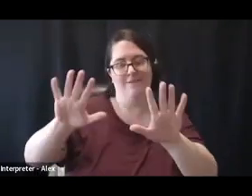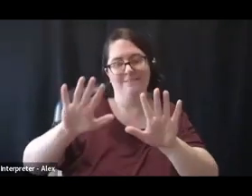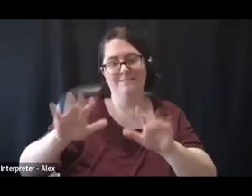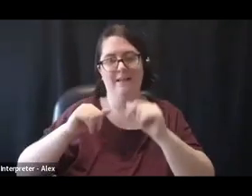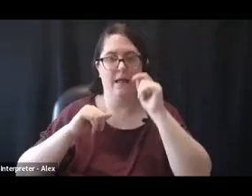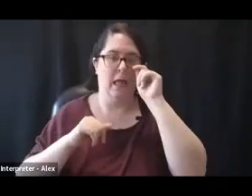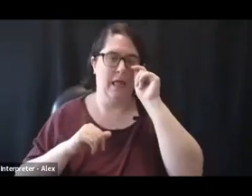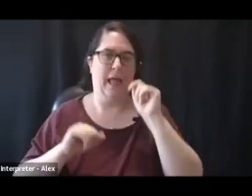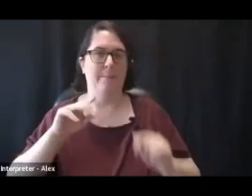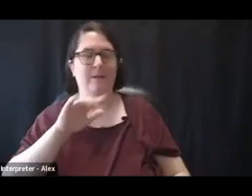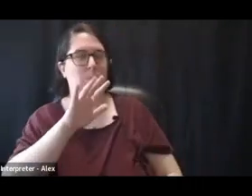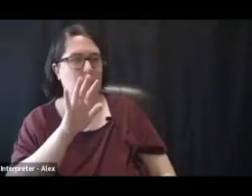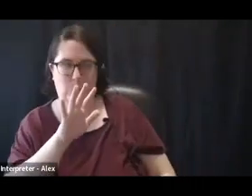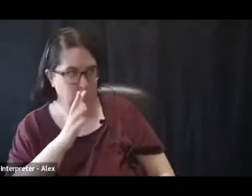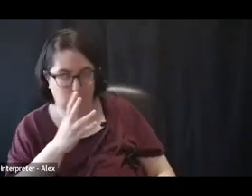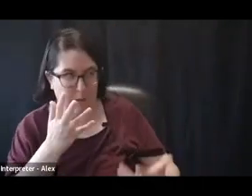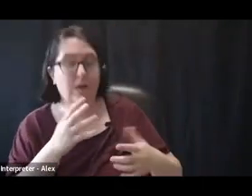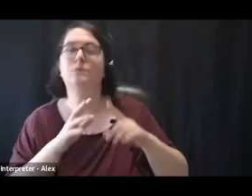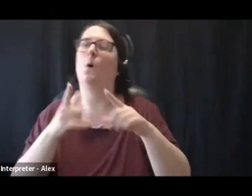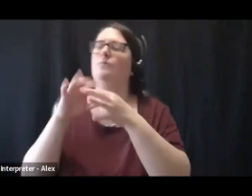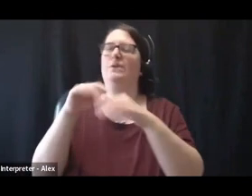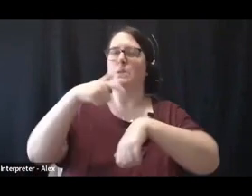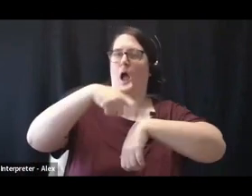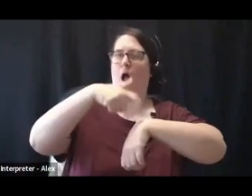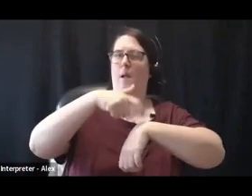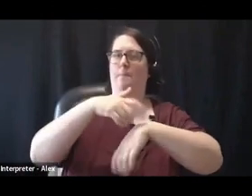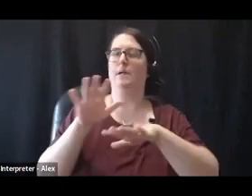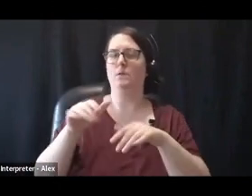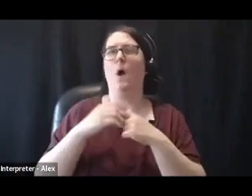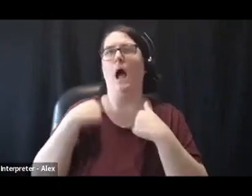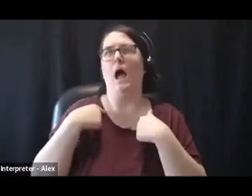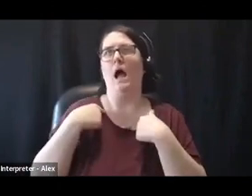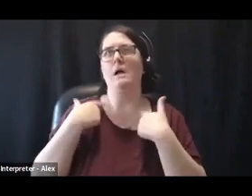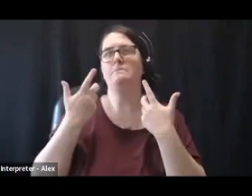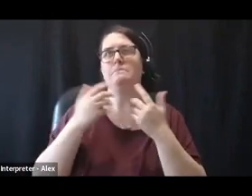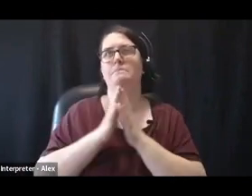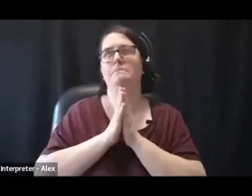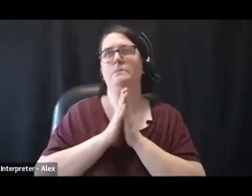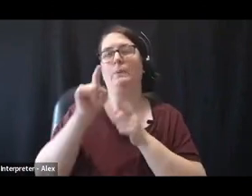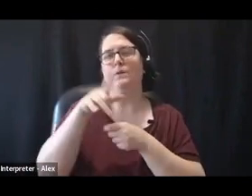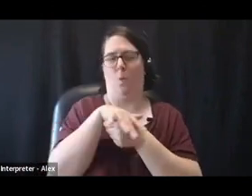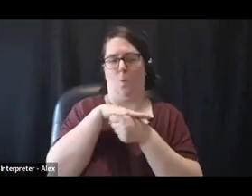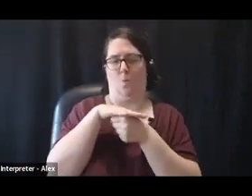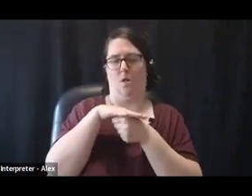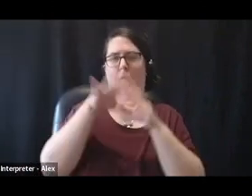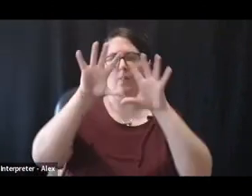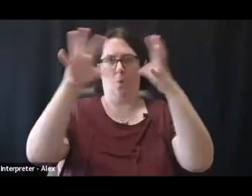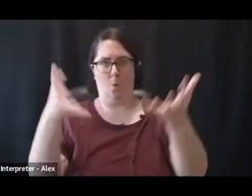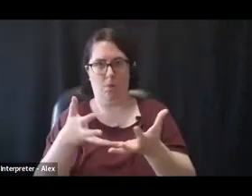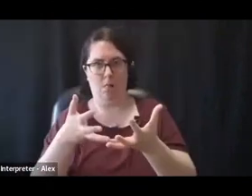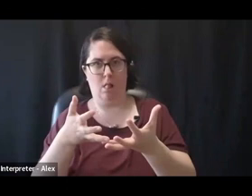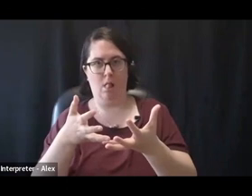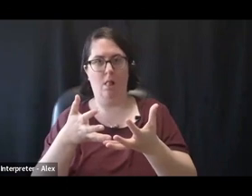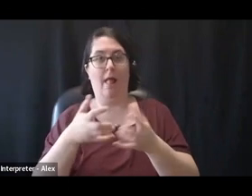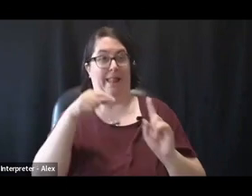I'm about time. So maybe, you know, I'm thinking about, yeah, so there's the local and the global, or how internet